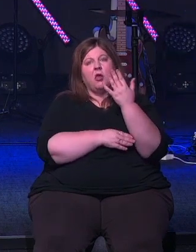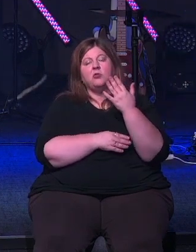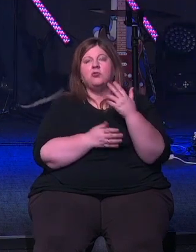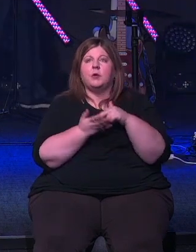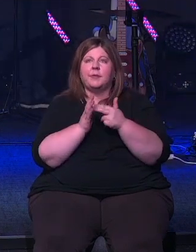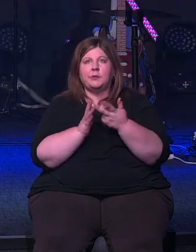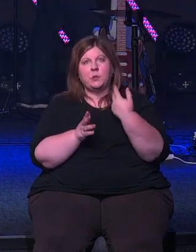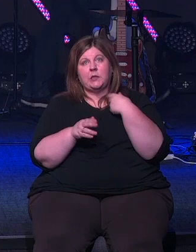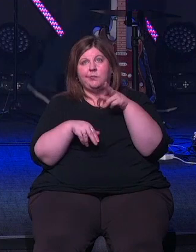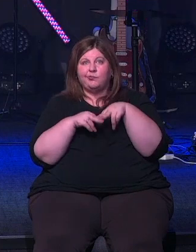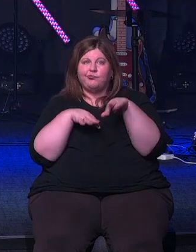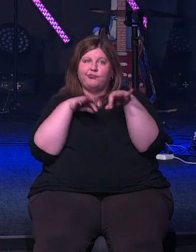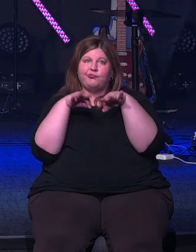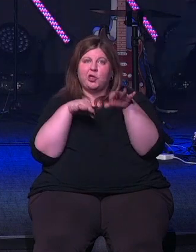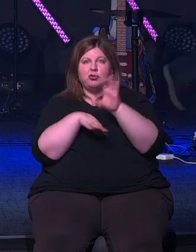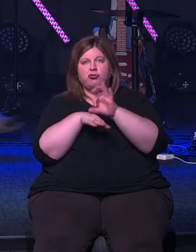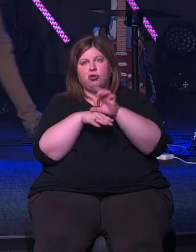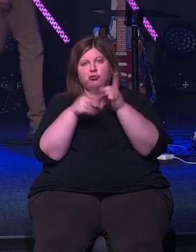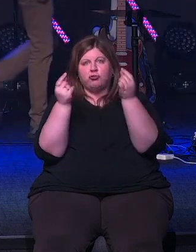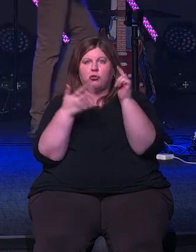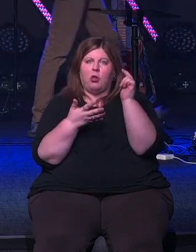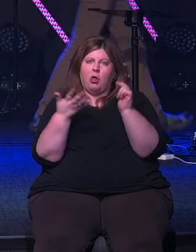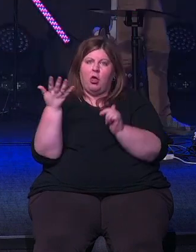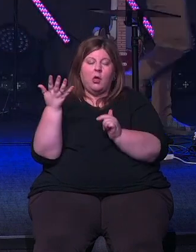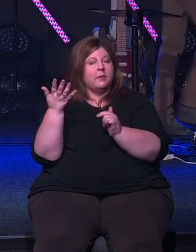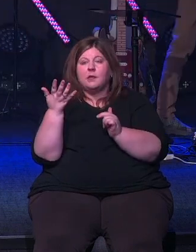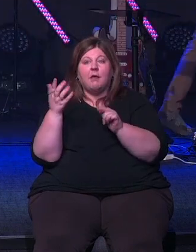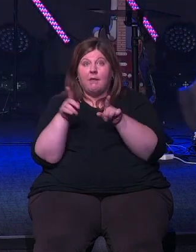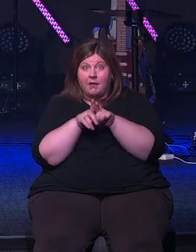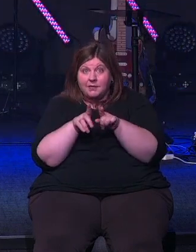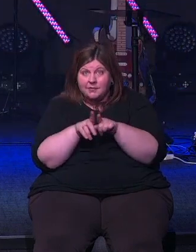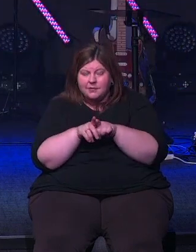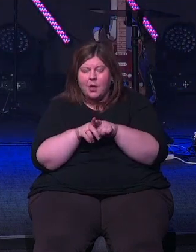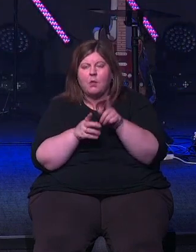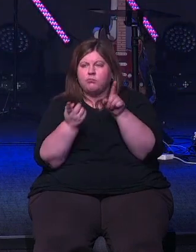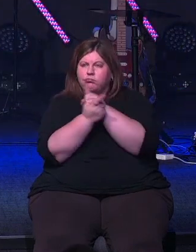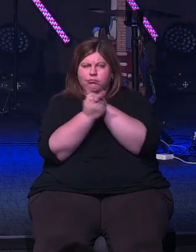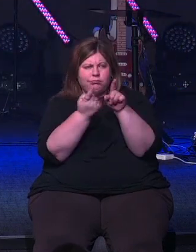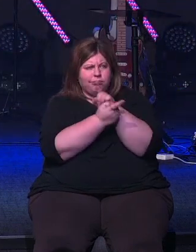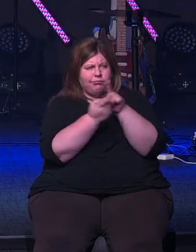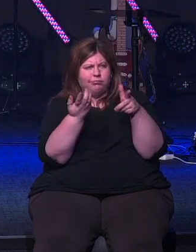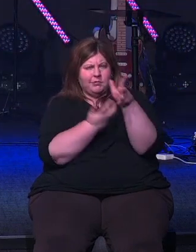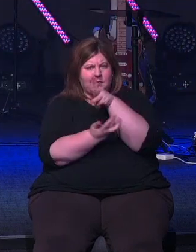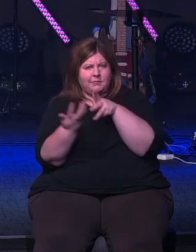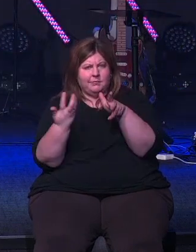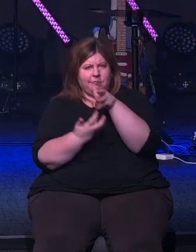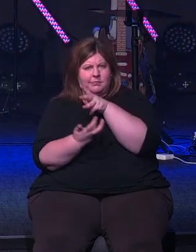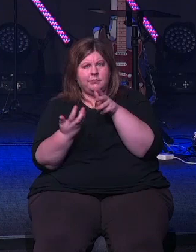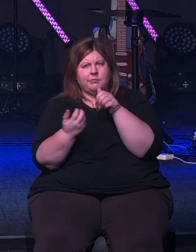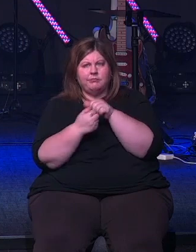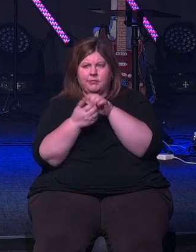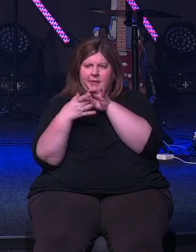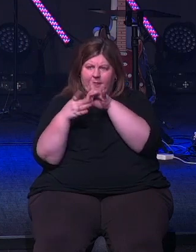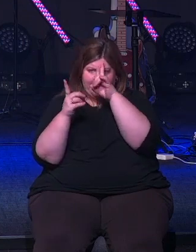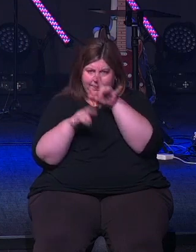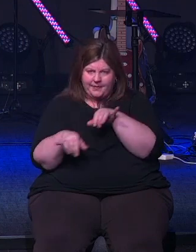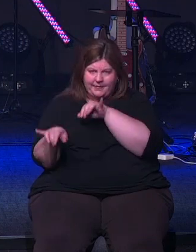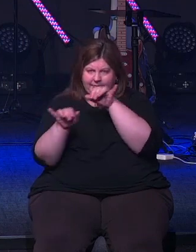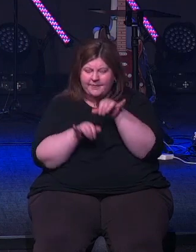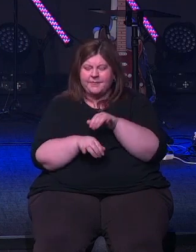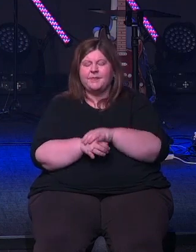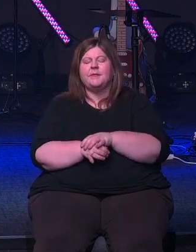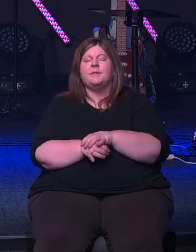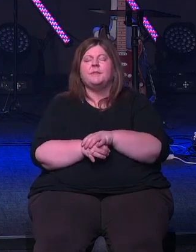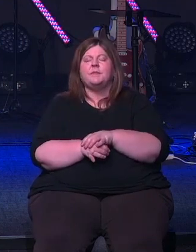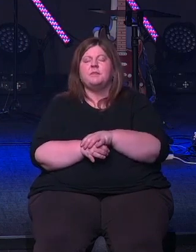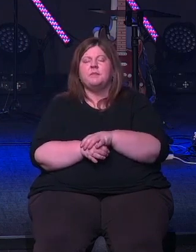our church and the stuff we do. This is a place for you to connect with other people that are children of God. First and foremost, it's a